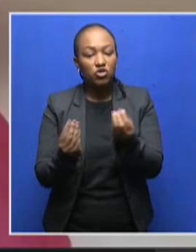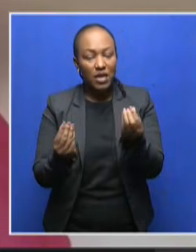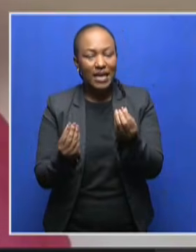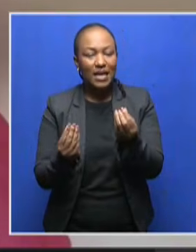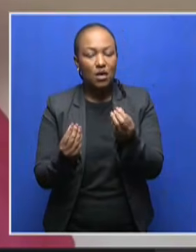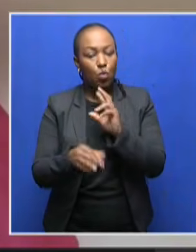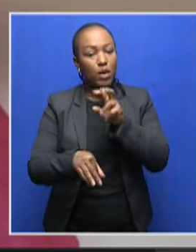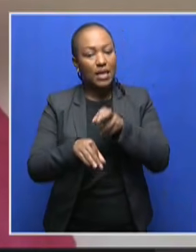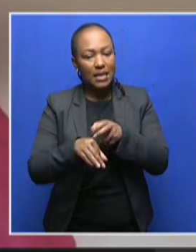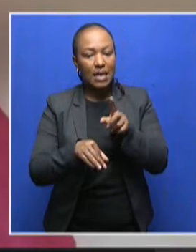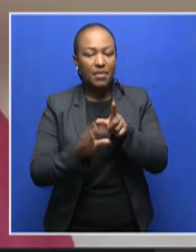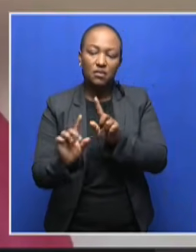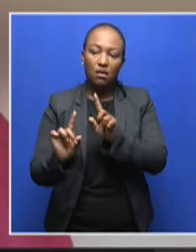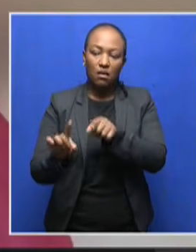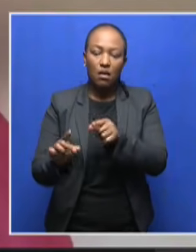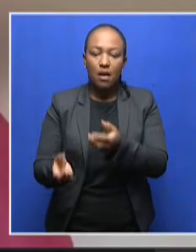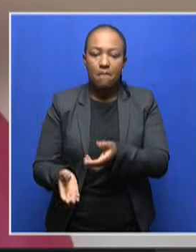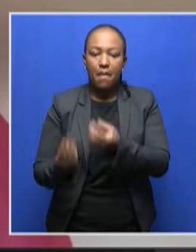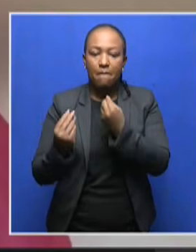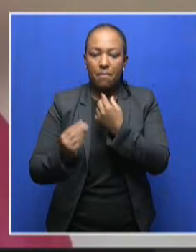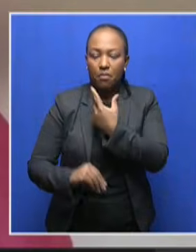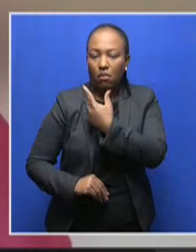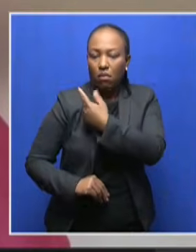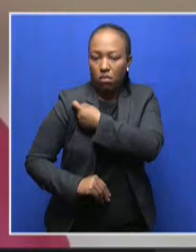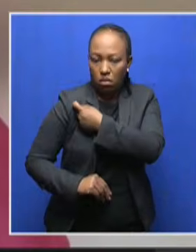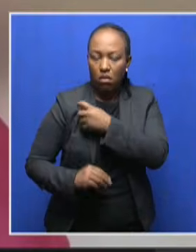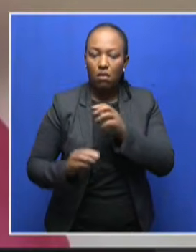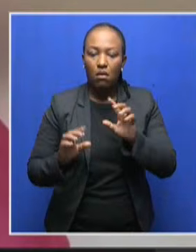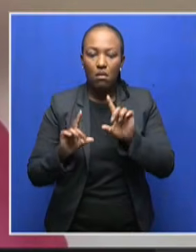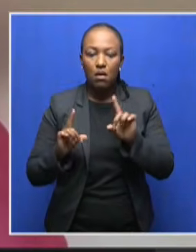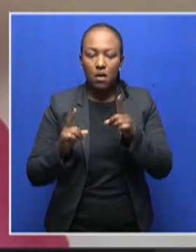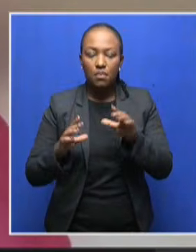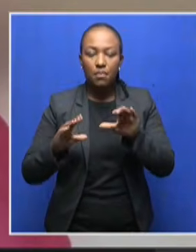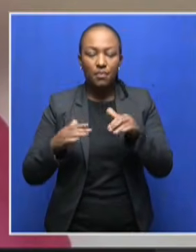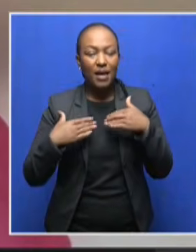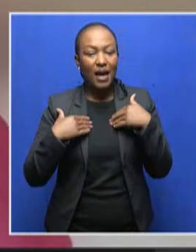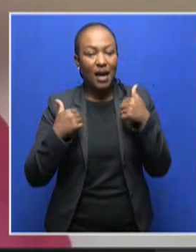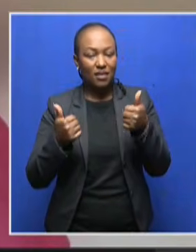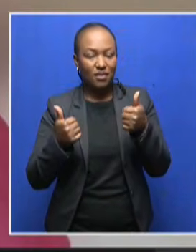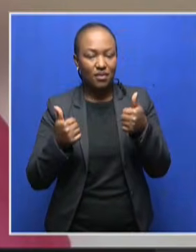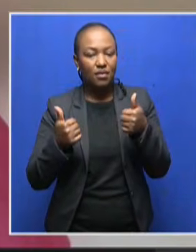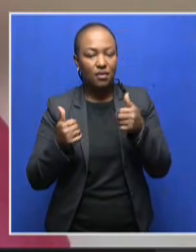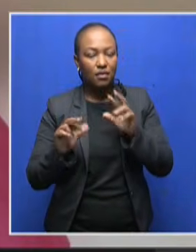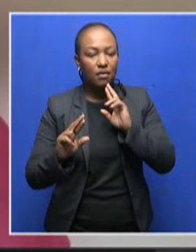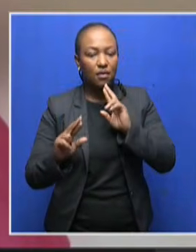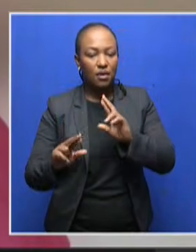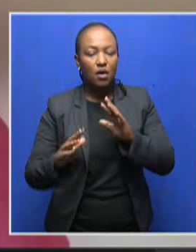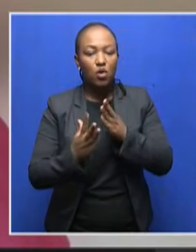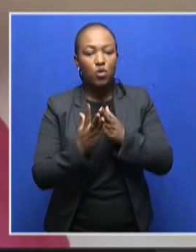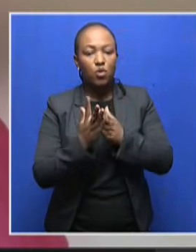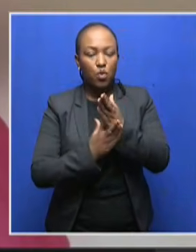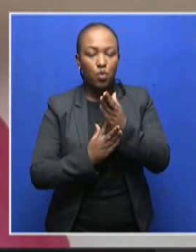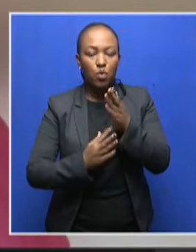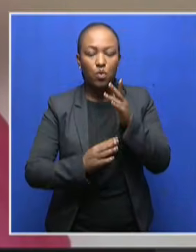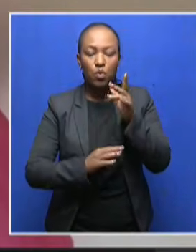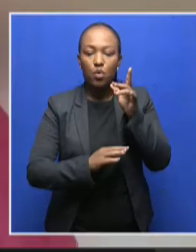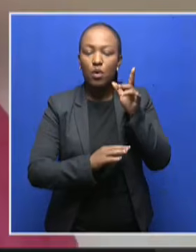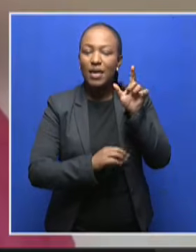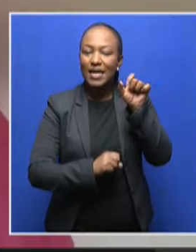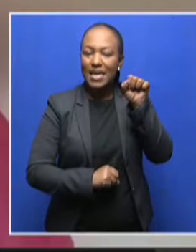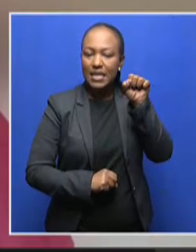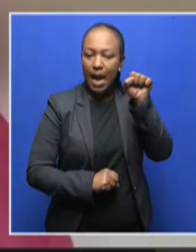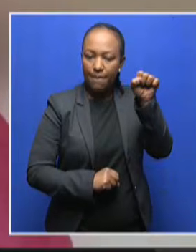actually receives it. So the National Department of Health is responding to this crisis through an immunization in Daba to address